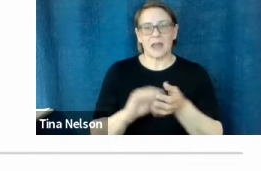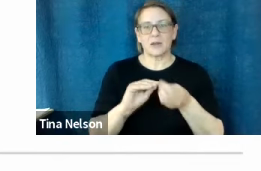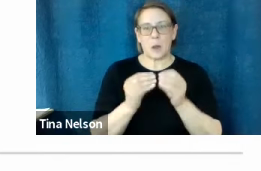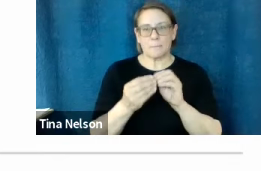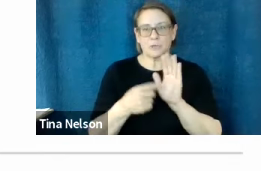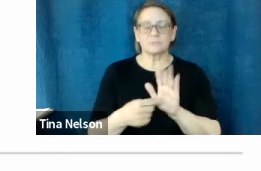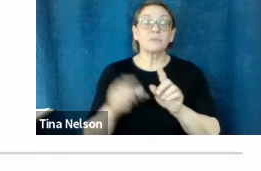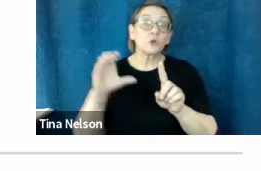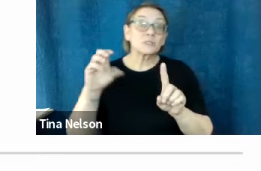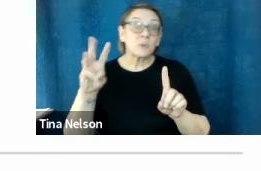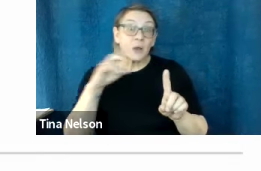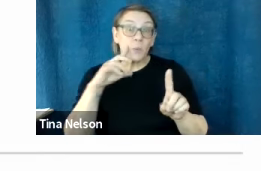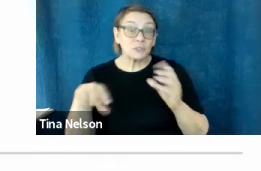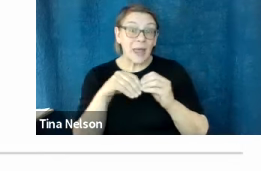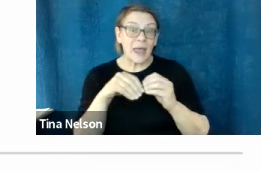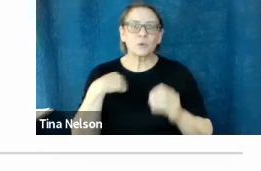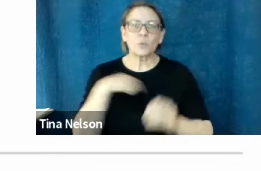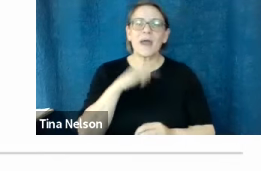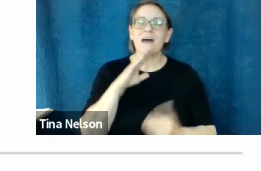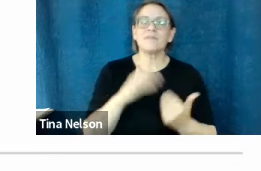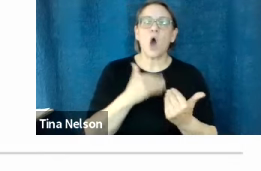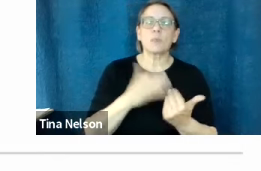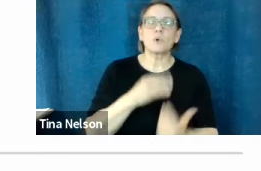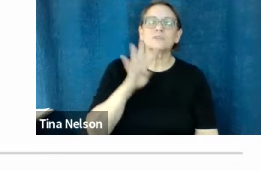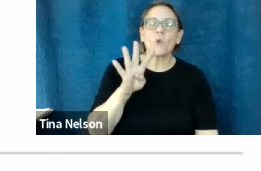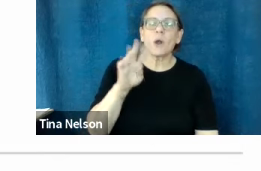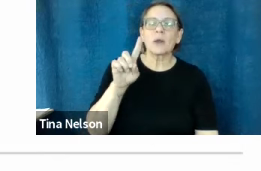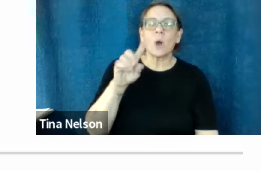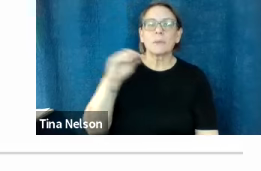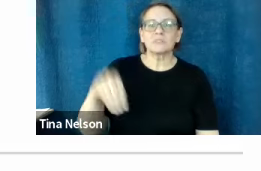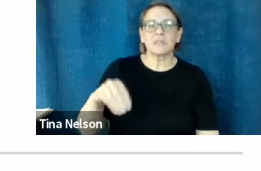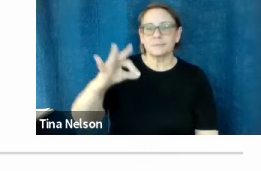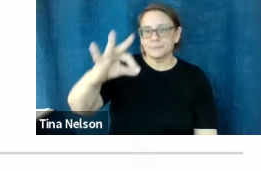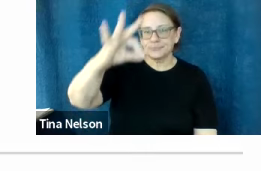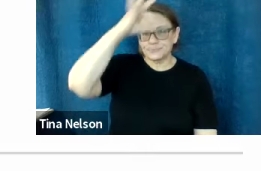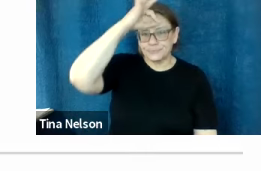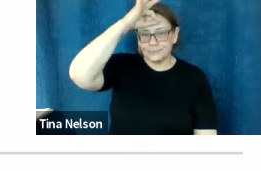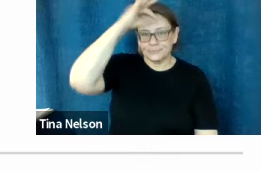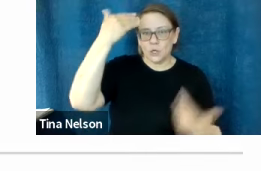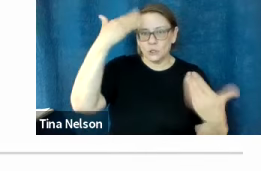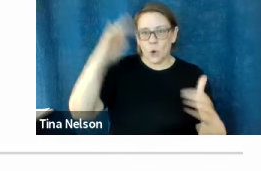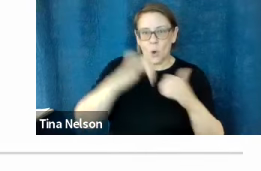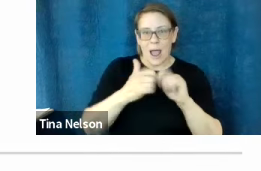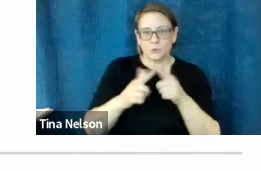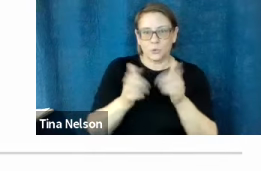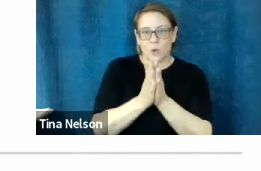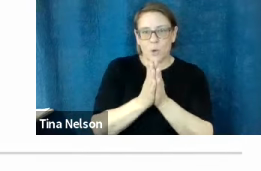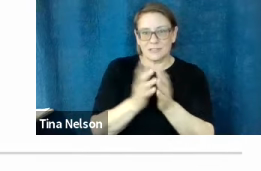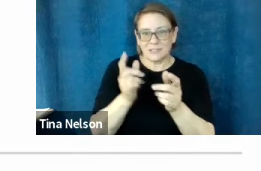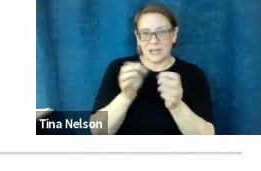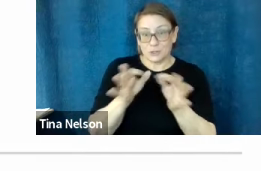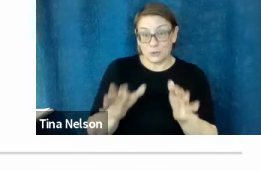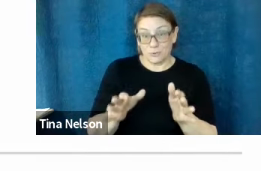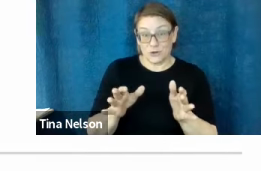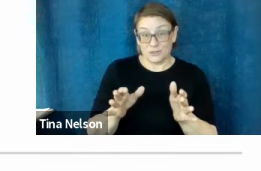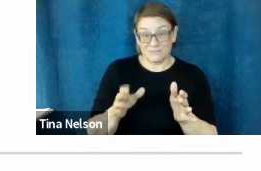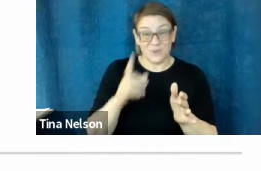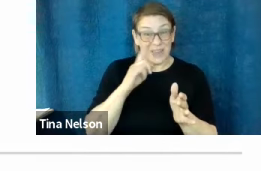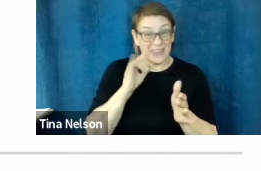I just wanted to add, we have almost 41% who do not know how to request a sign language interpreter. And so I think there's